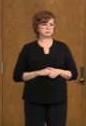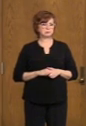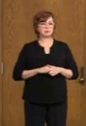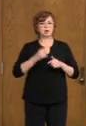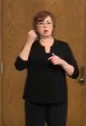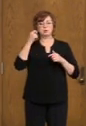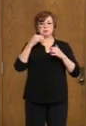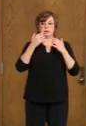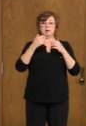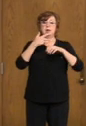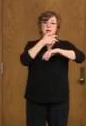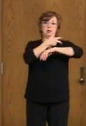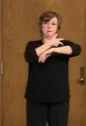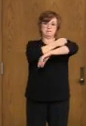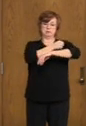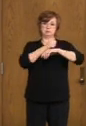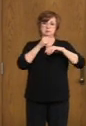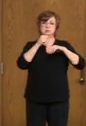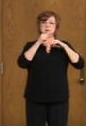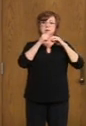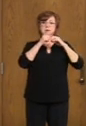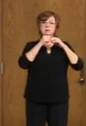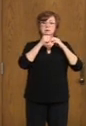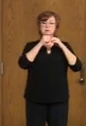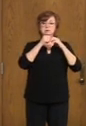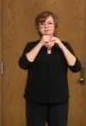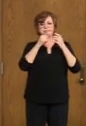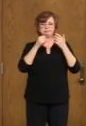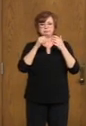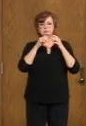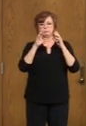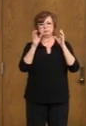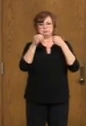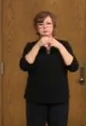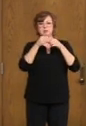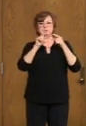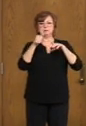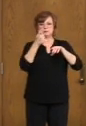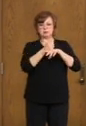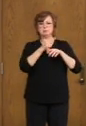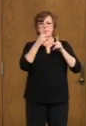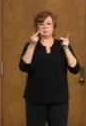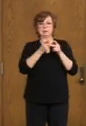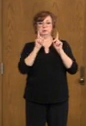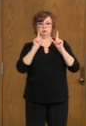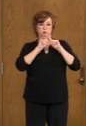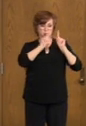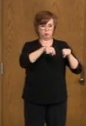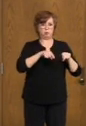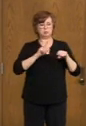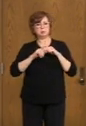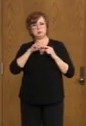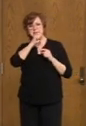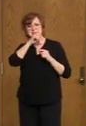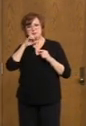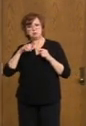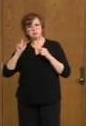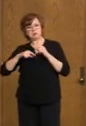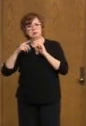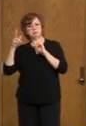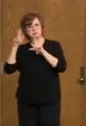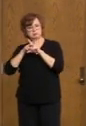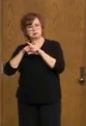technology like cell phones or social media to find out about them. How is the government ensuring that all seniors that are scheduled to get the